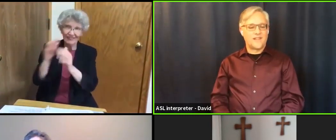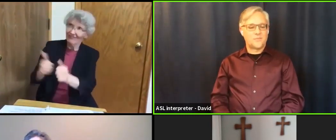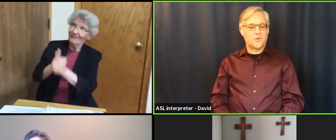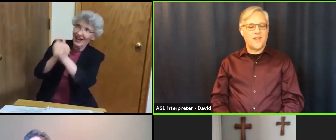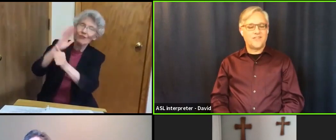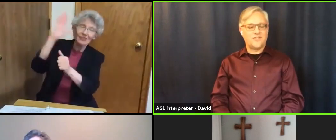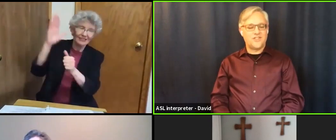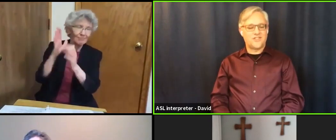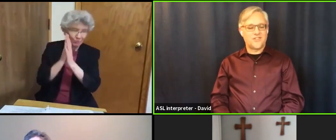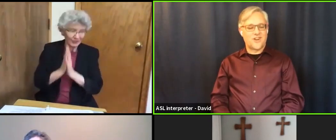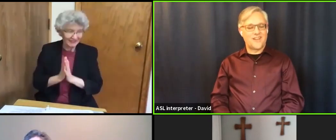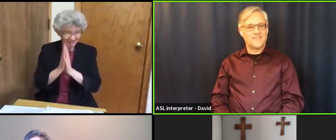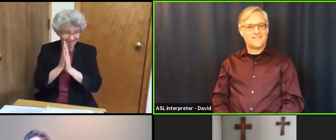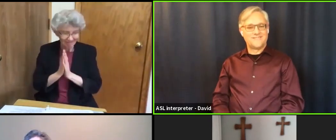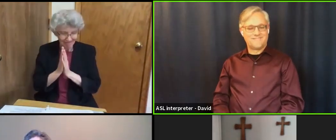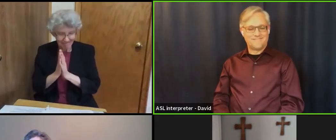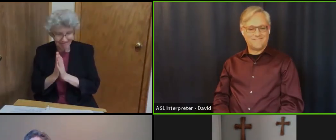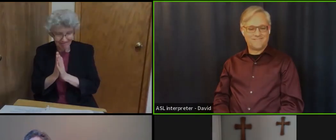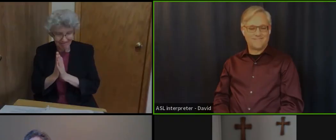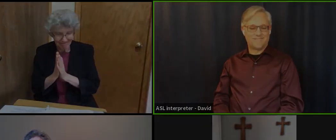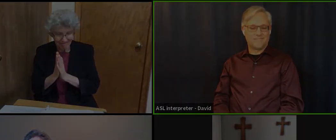Now let us pray as Jesus taught.